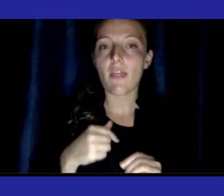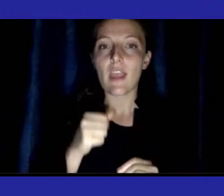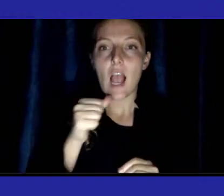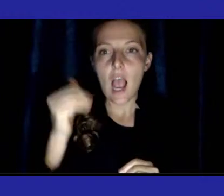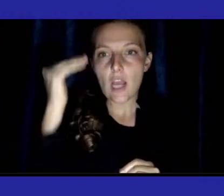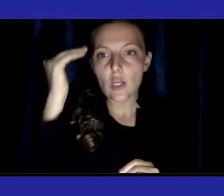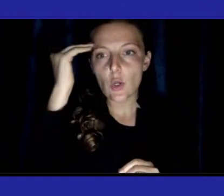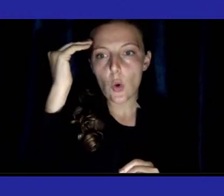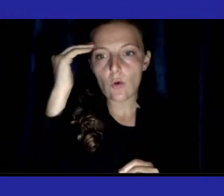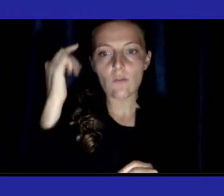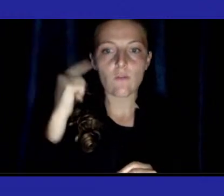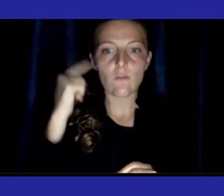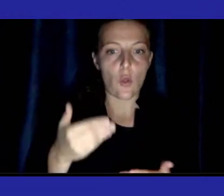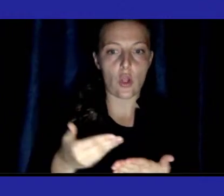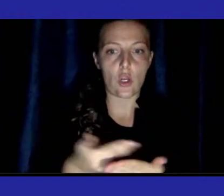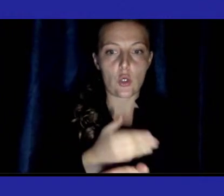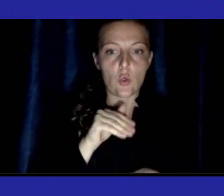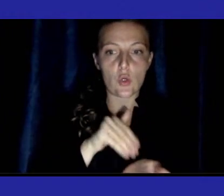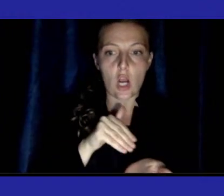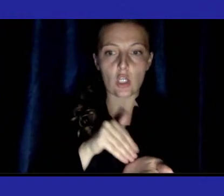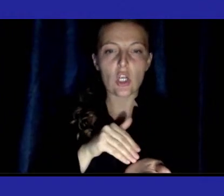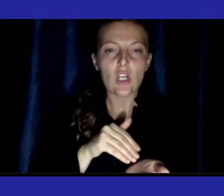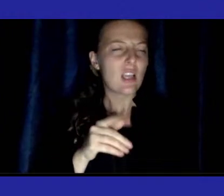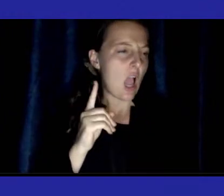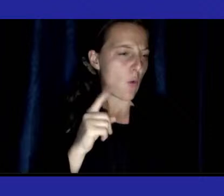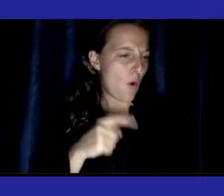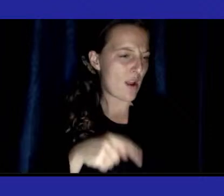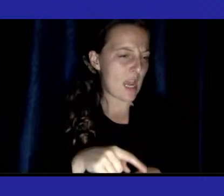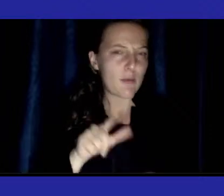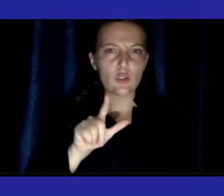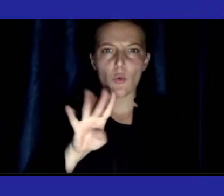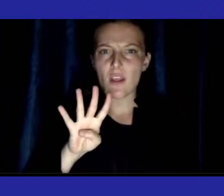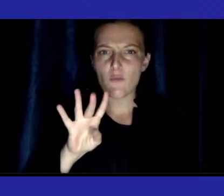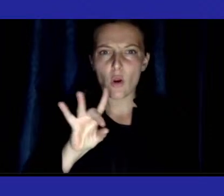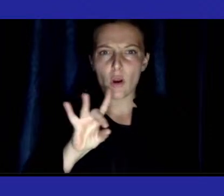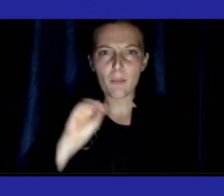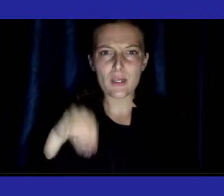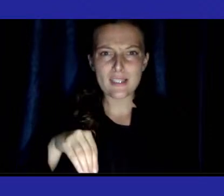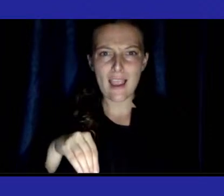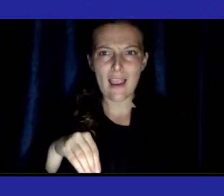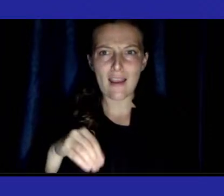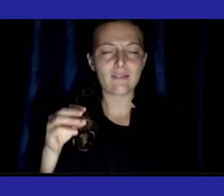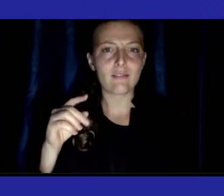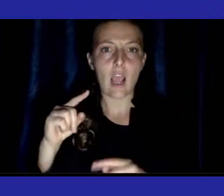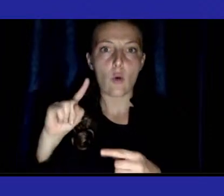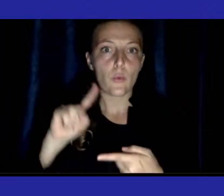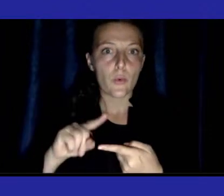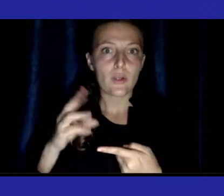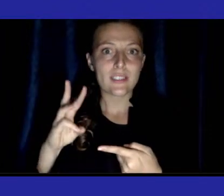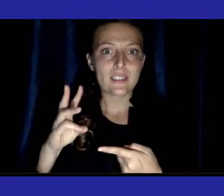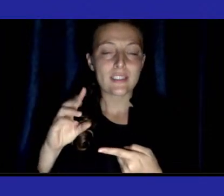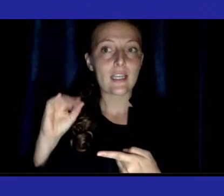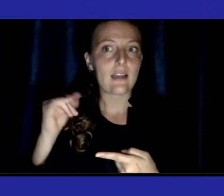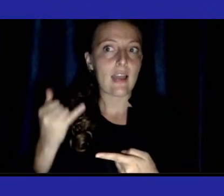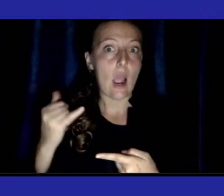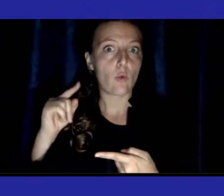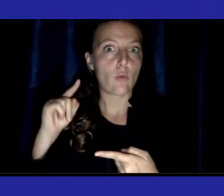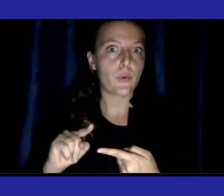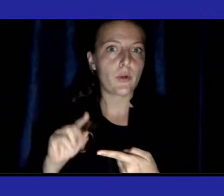point it was 24% and 16, now it's down to 7. Do we know how we made that